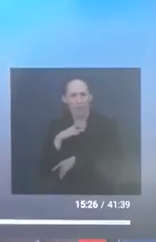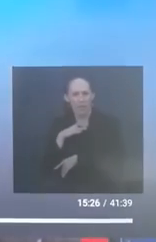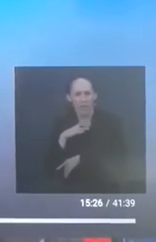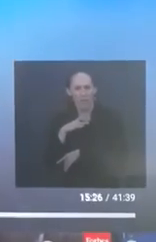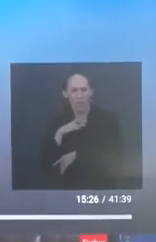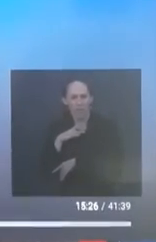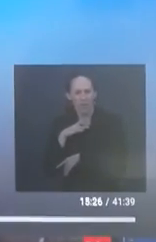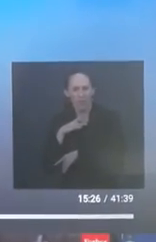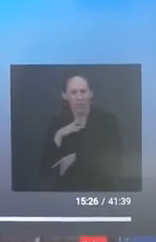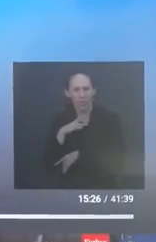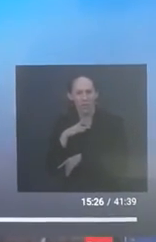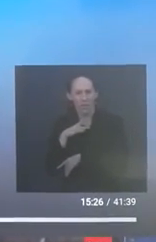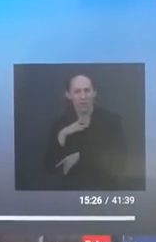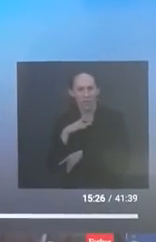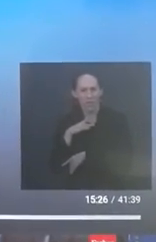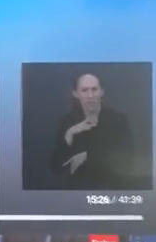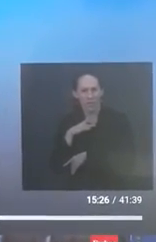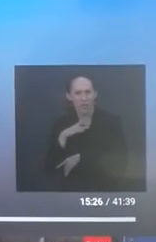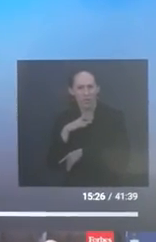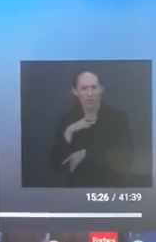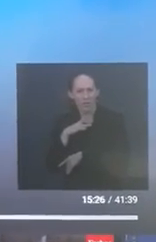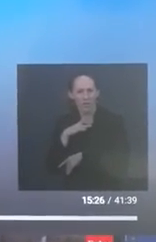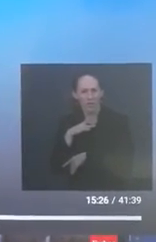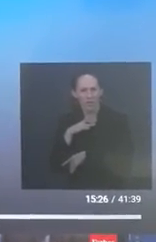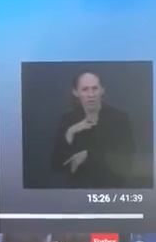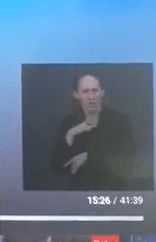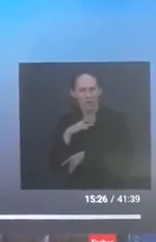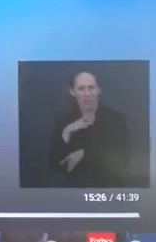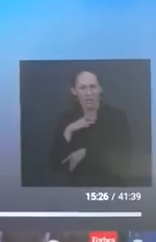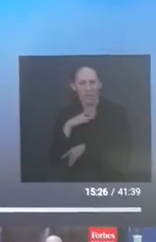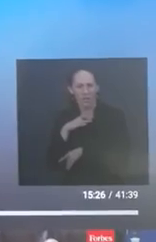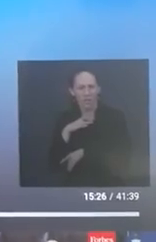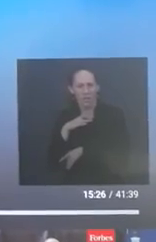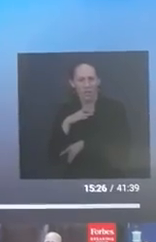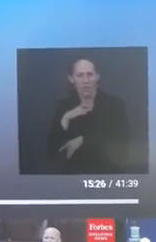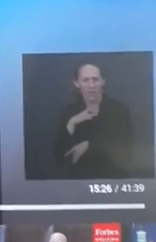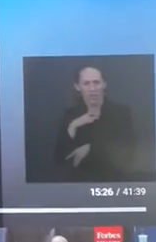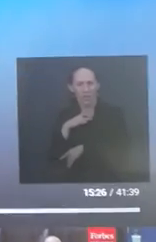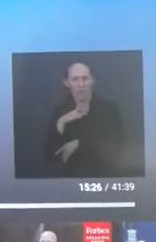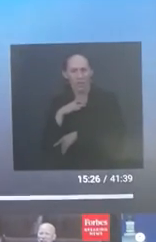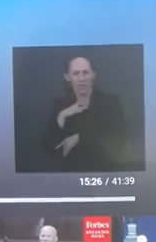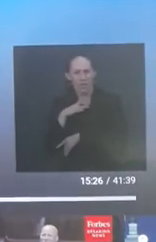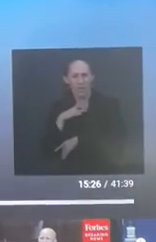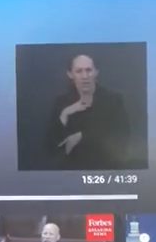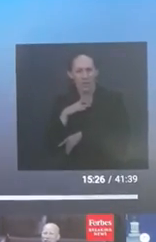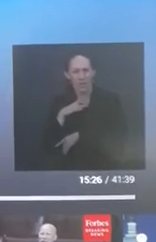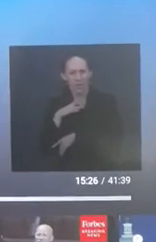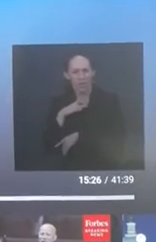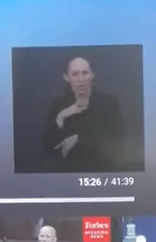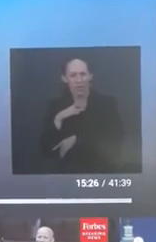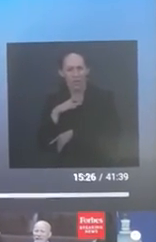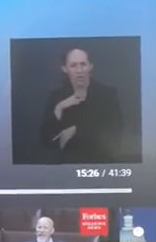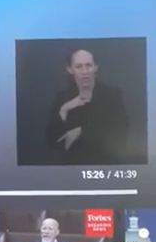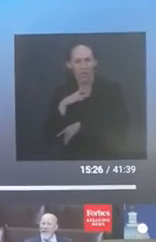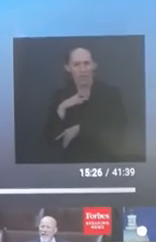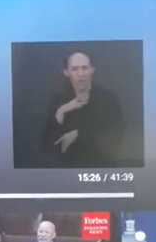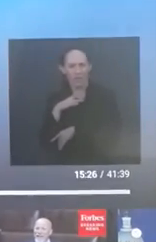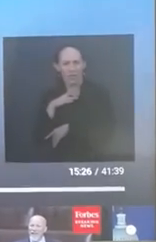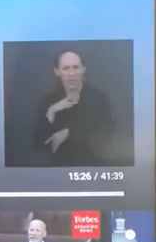rules. From Bill Gates to Governor Newsom to the rest of the scumbags